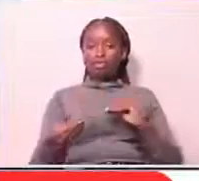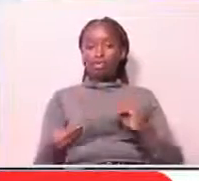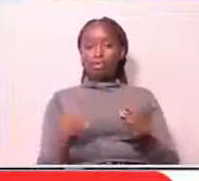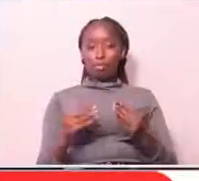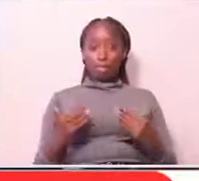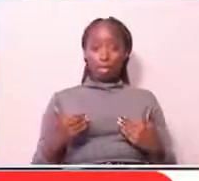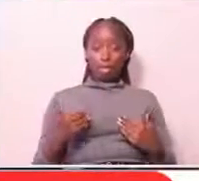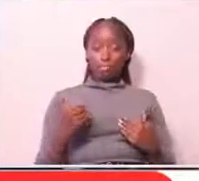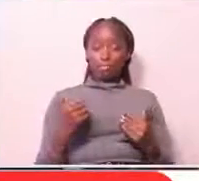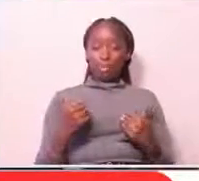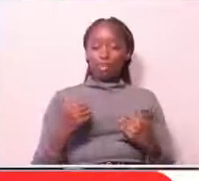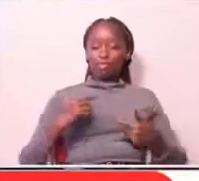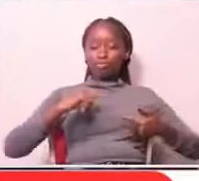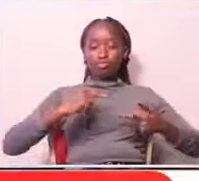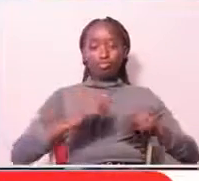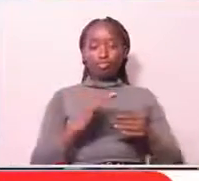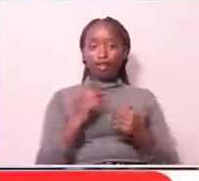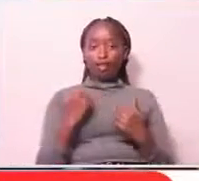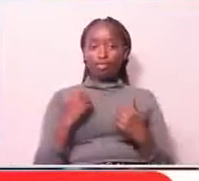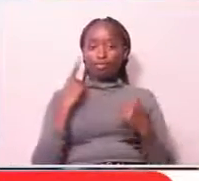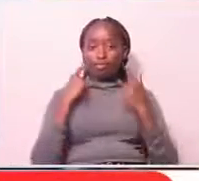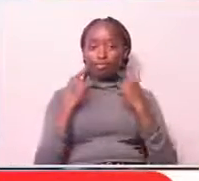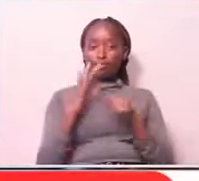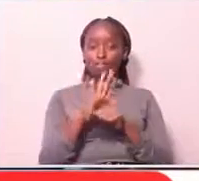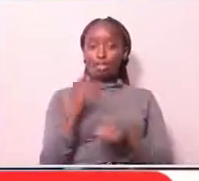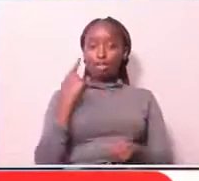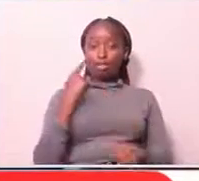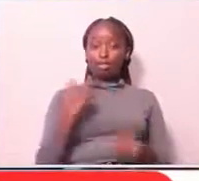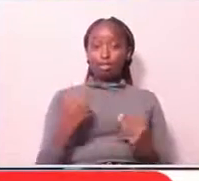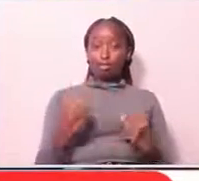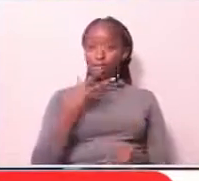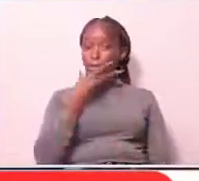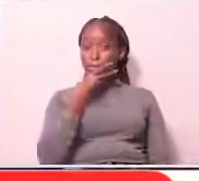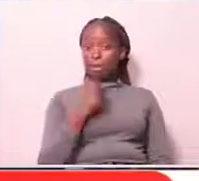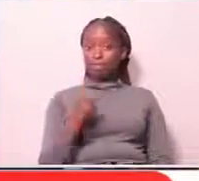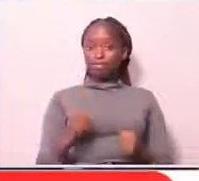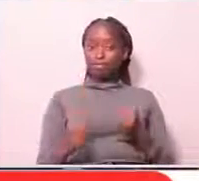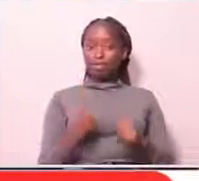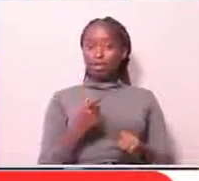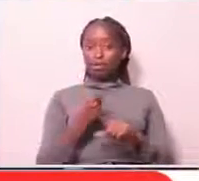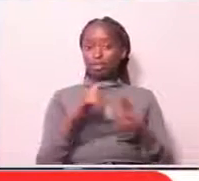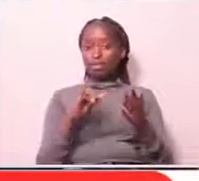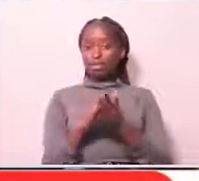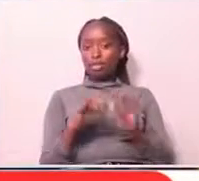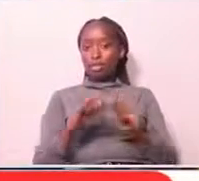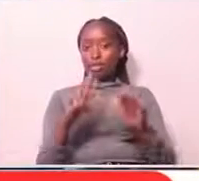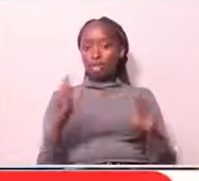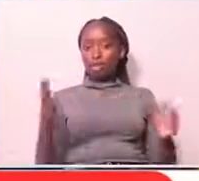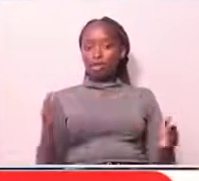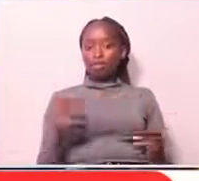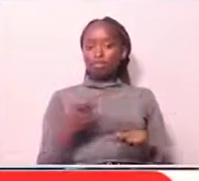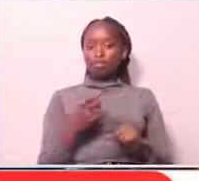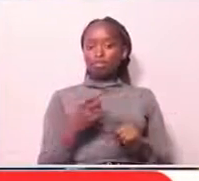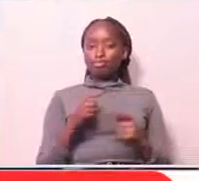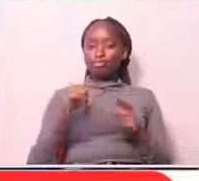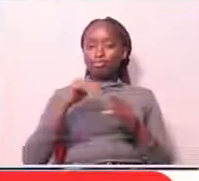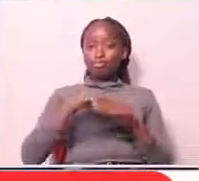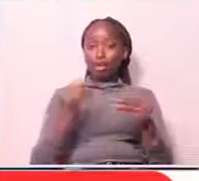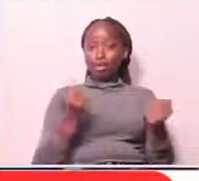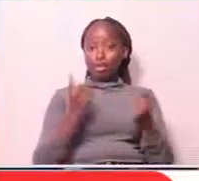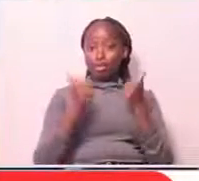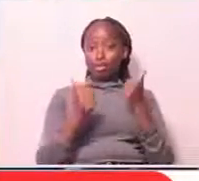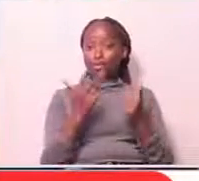pekee. Then I saw a man run from the scene of the shooting towards the car where I was, just at